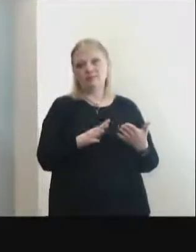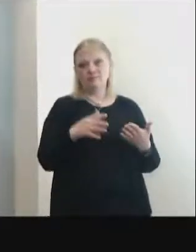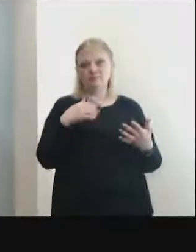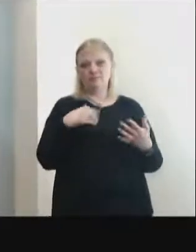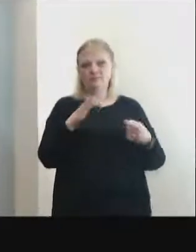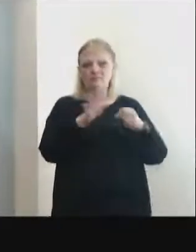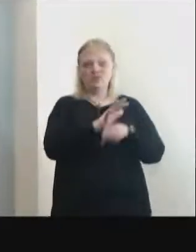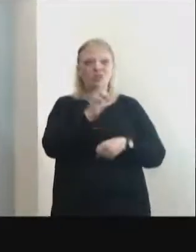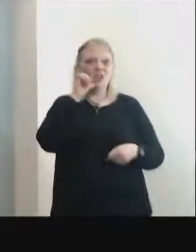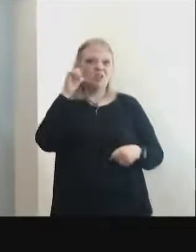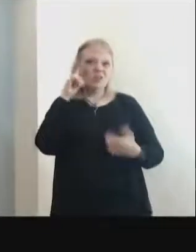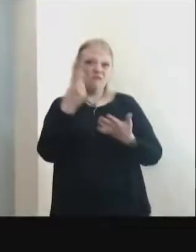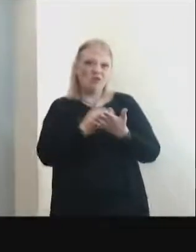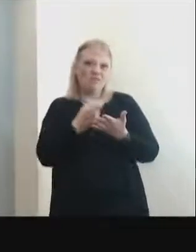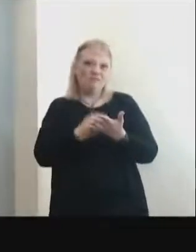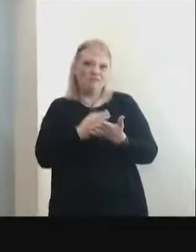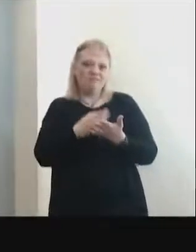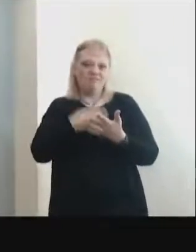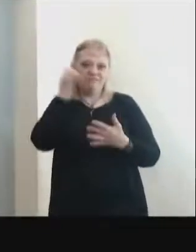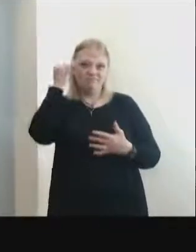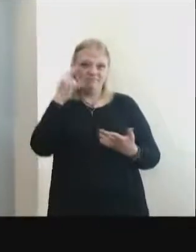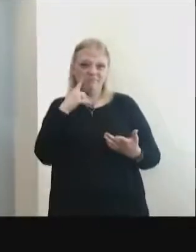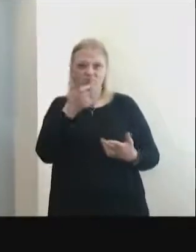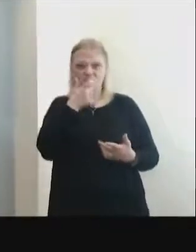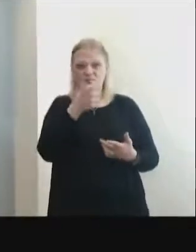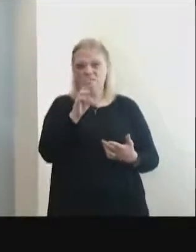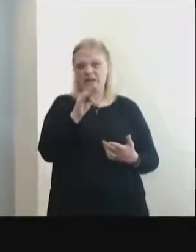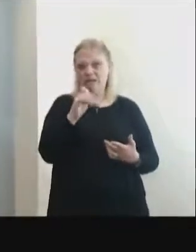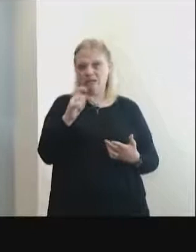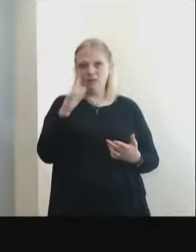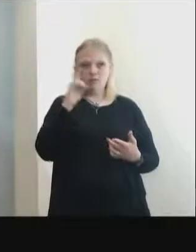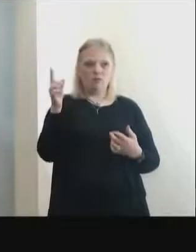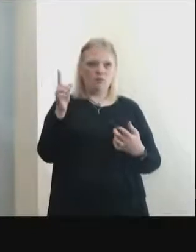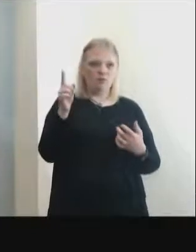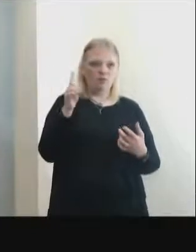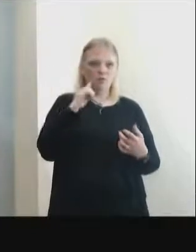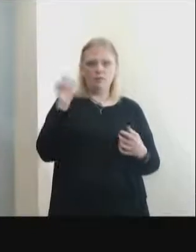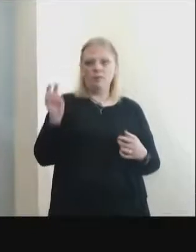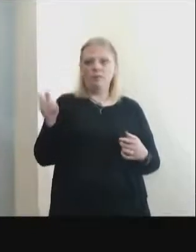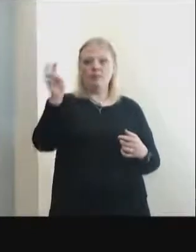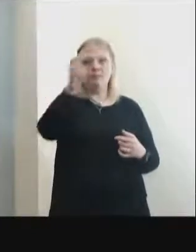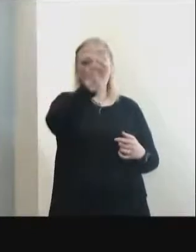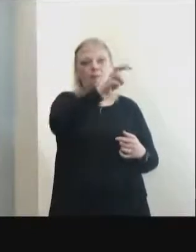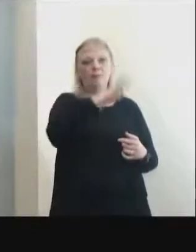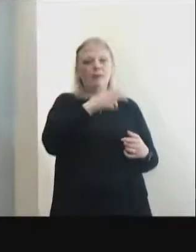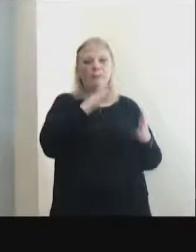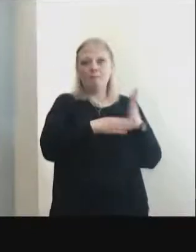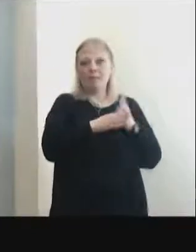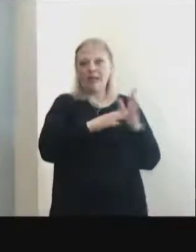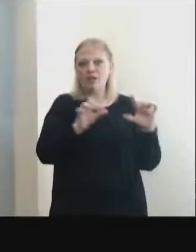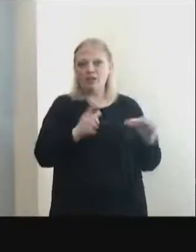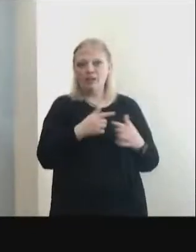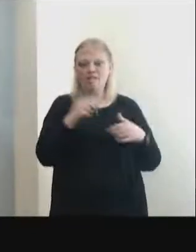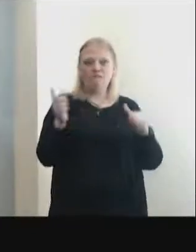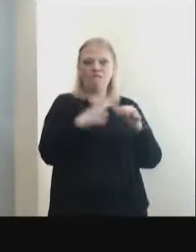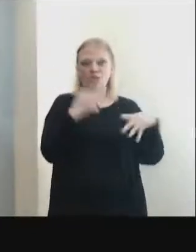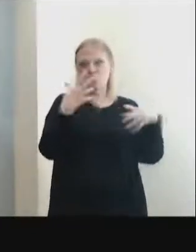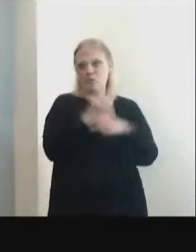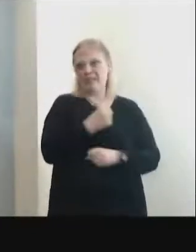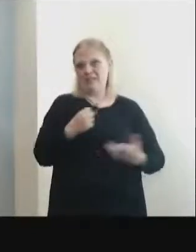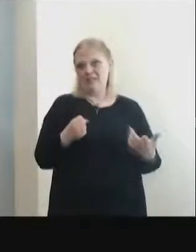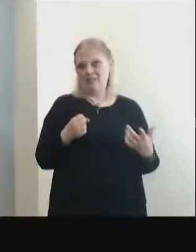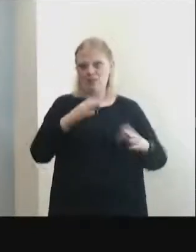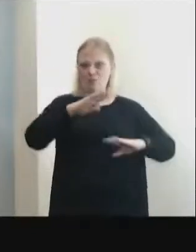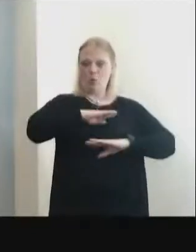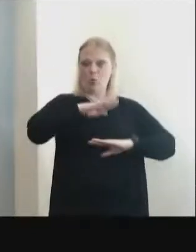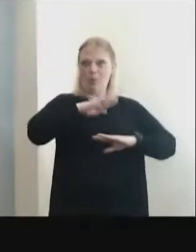there yesterday for the Sabres games. Watch Michael Hauser, who's bounced around the minor leagues forever, get his first win in his first game as a NHL